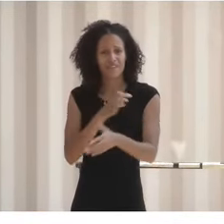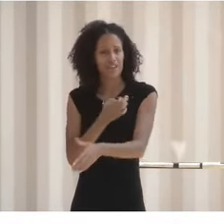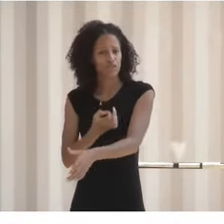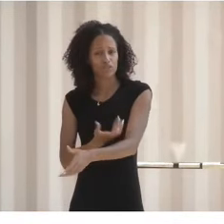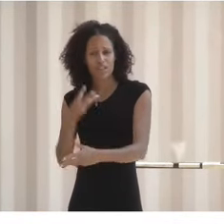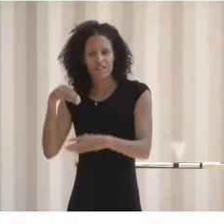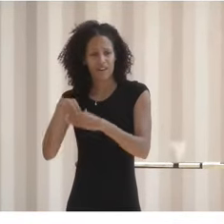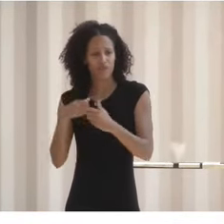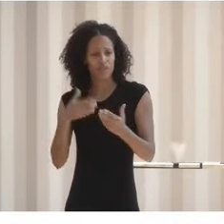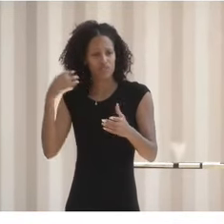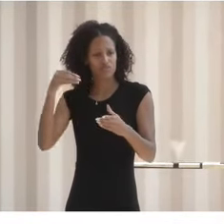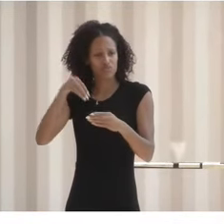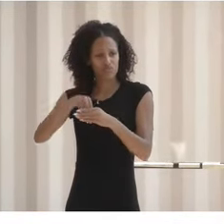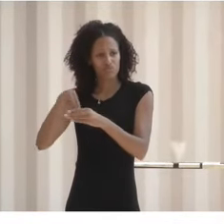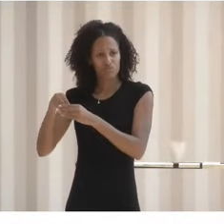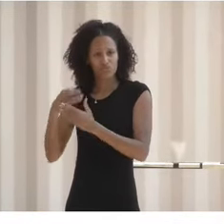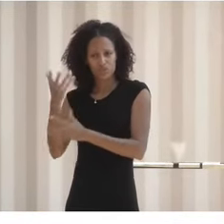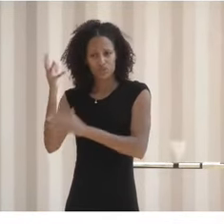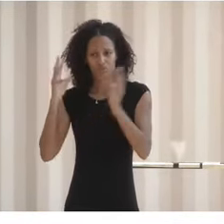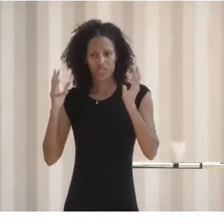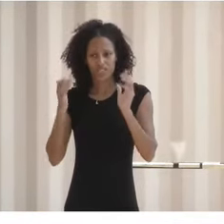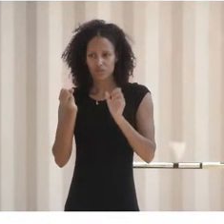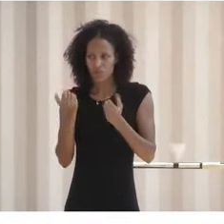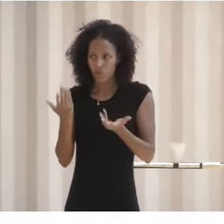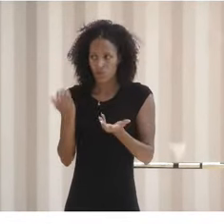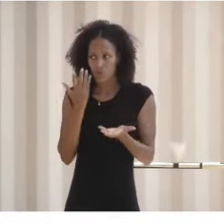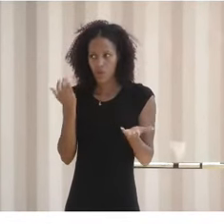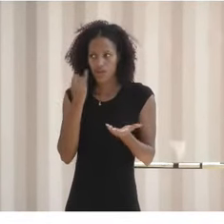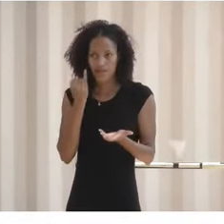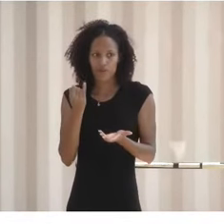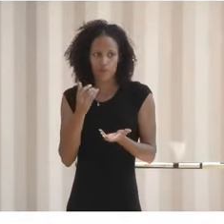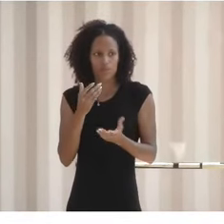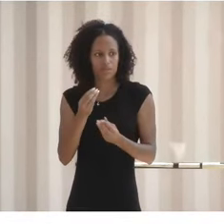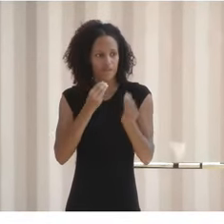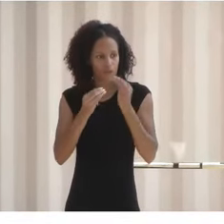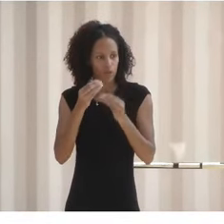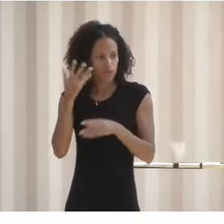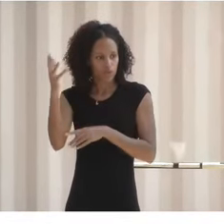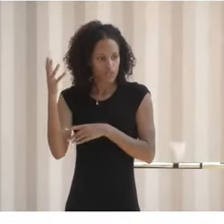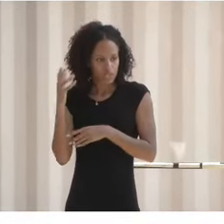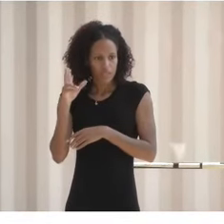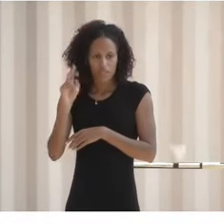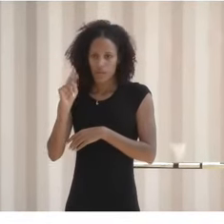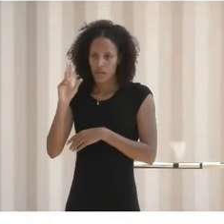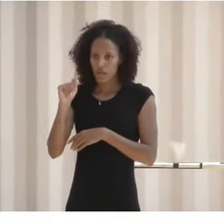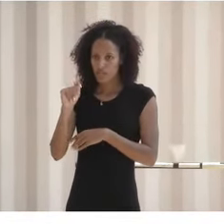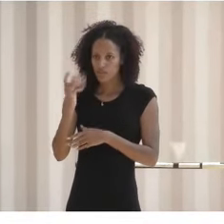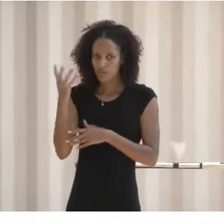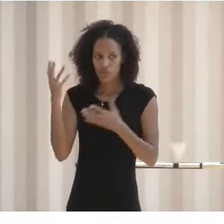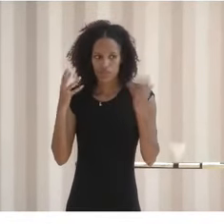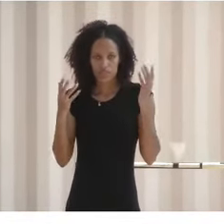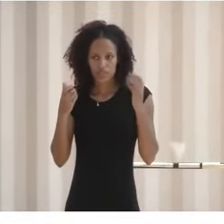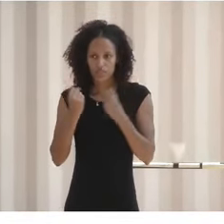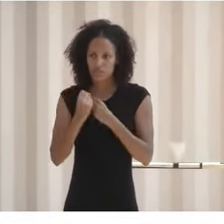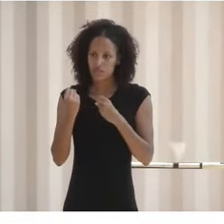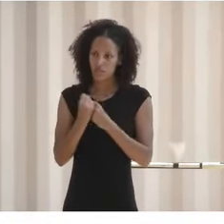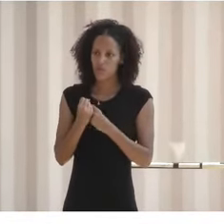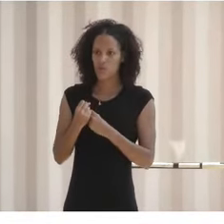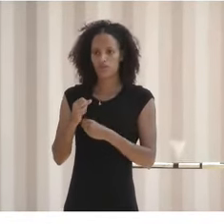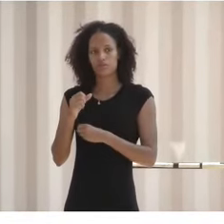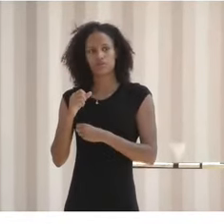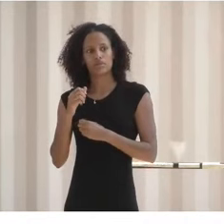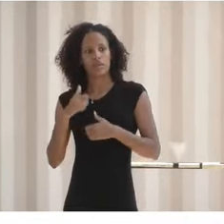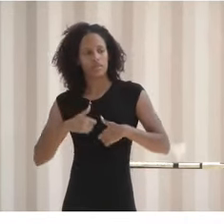if we made those nut trees? What if we made more of those food trees at the same time? This supports wildlife, it creates shelter